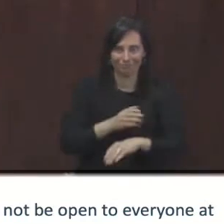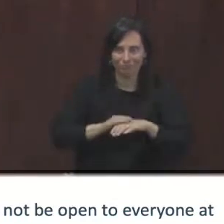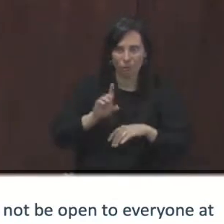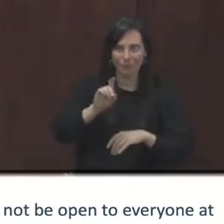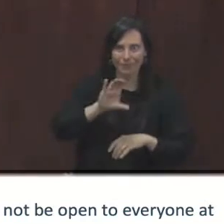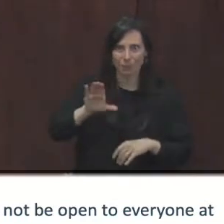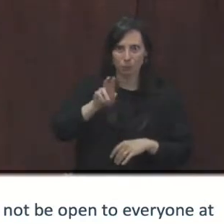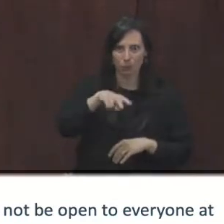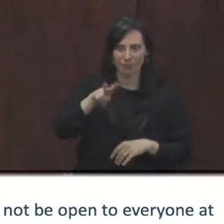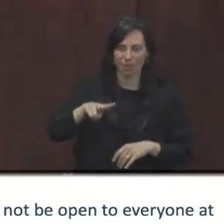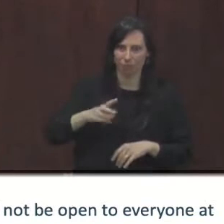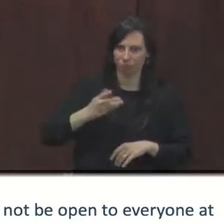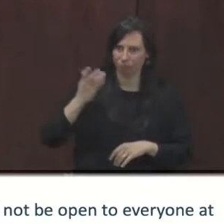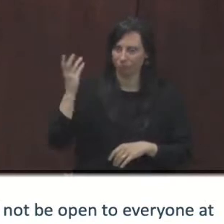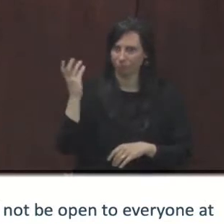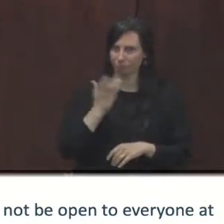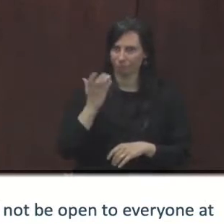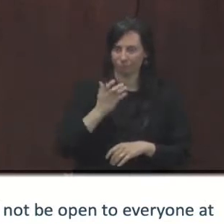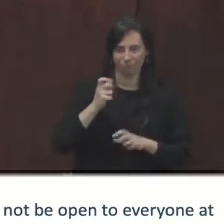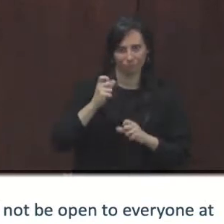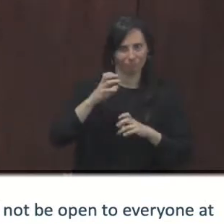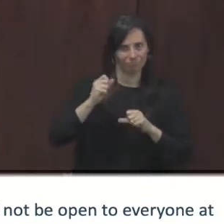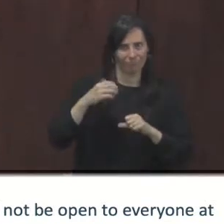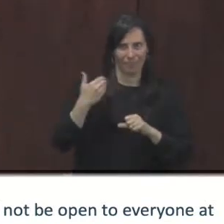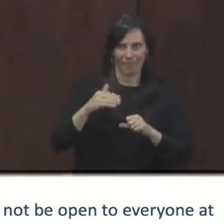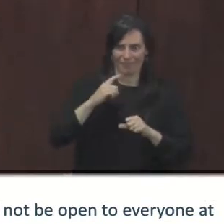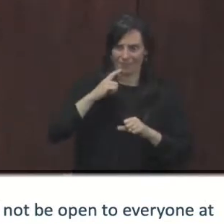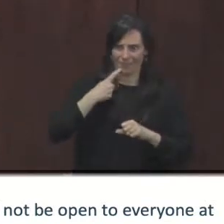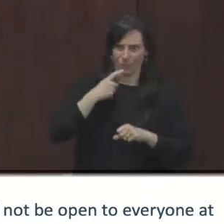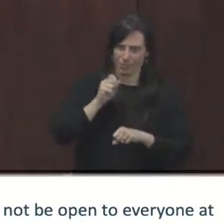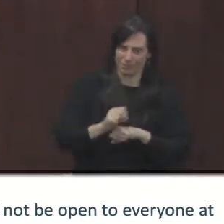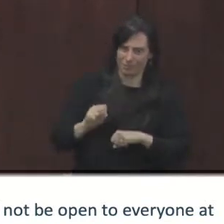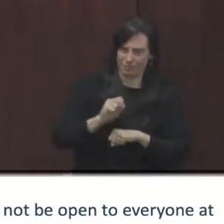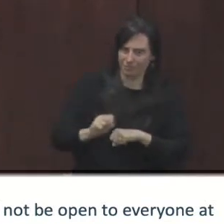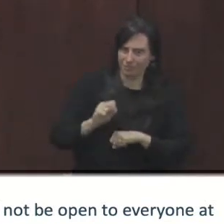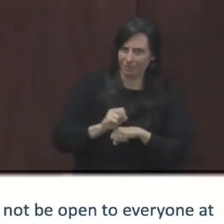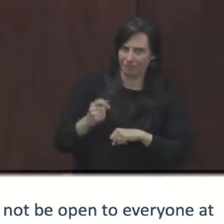amazing feat for public health and emergency management and our other partners.